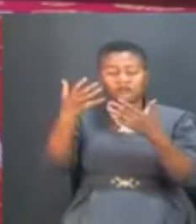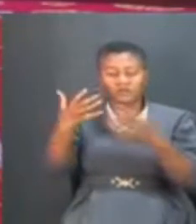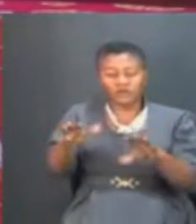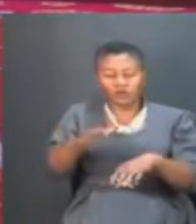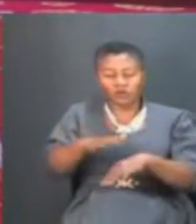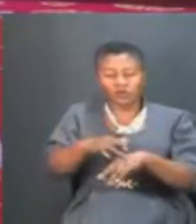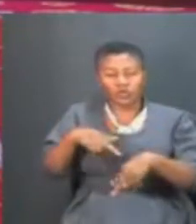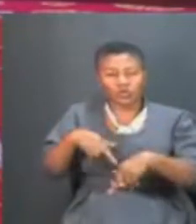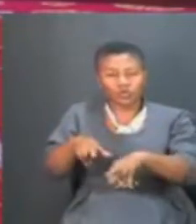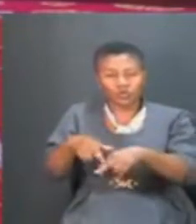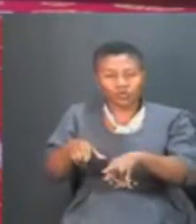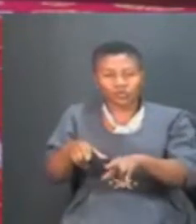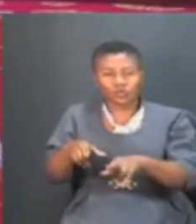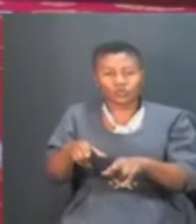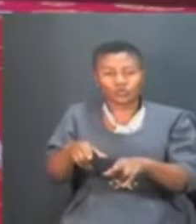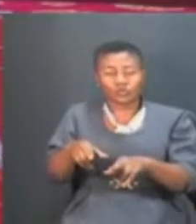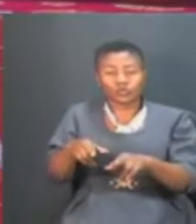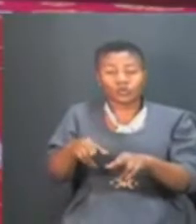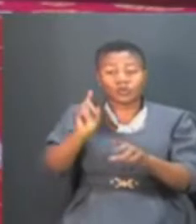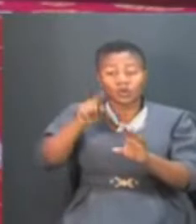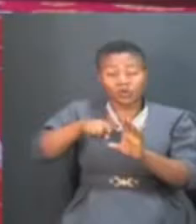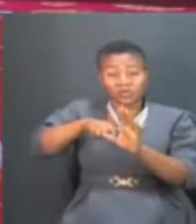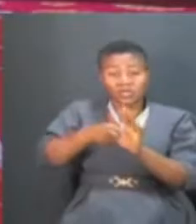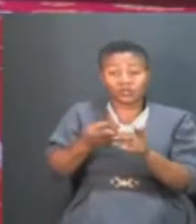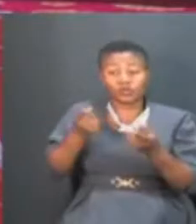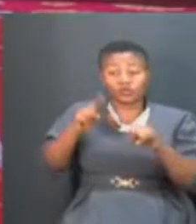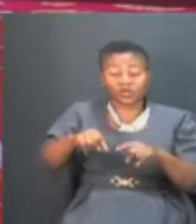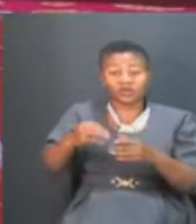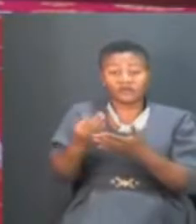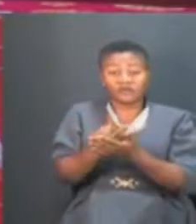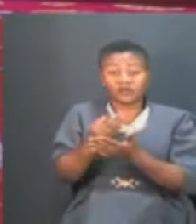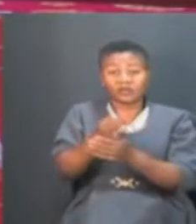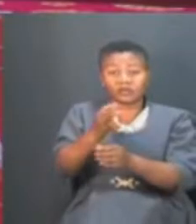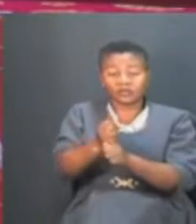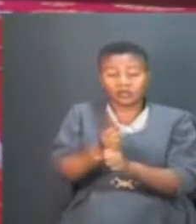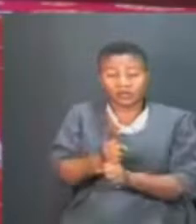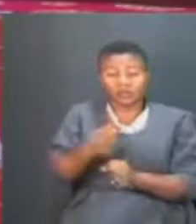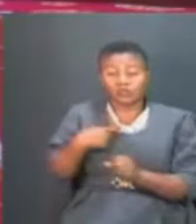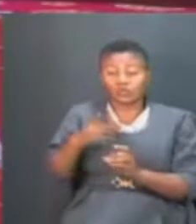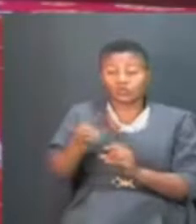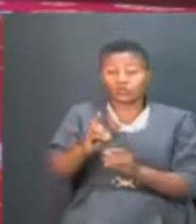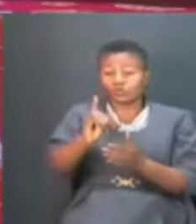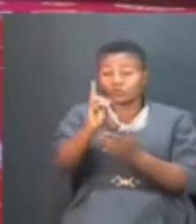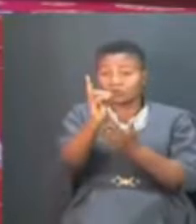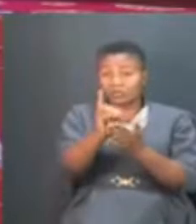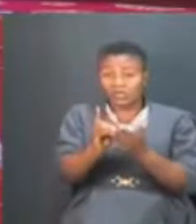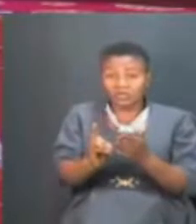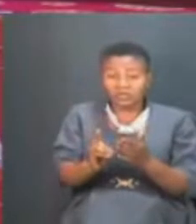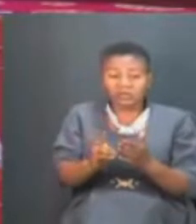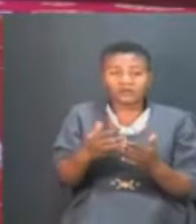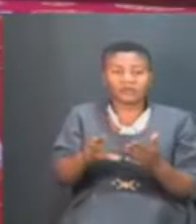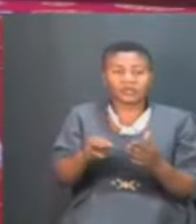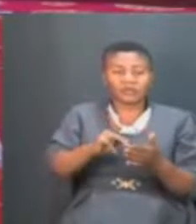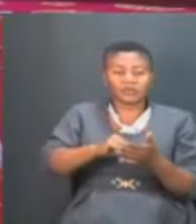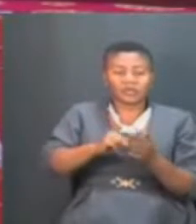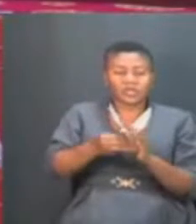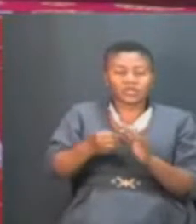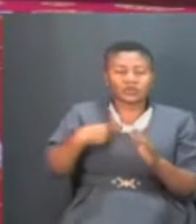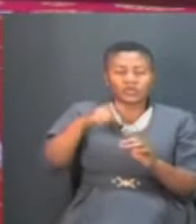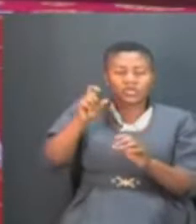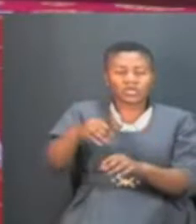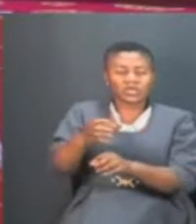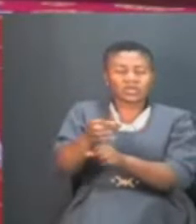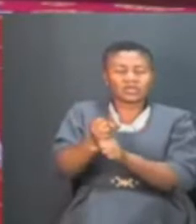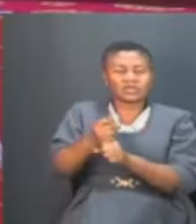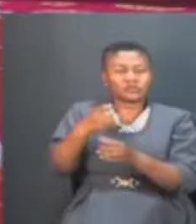consideration upon availability of funds. What it means is that we've carried out the engineering design. It means we can generate the cost when funds